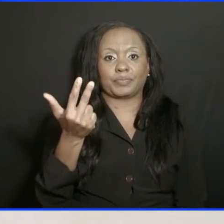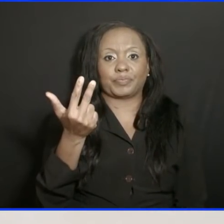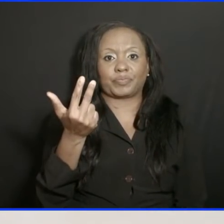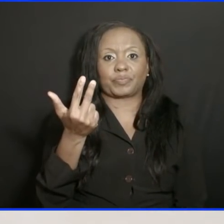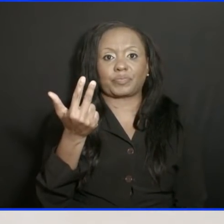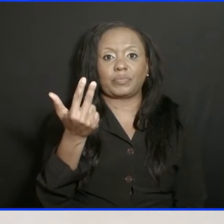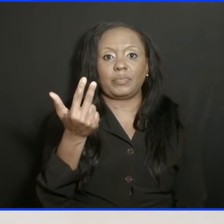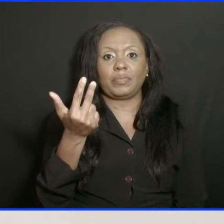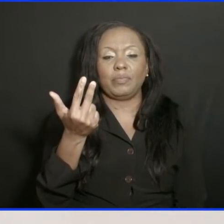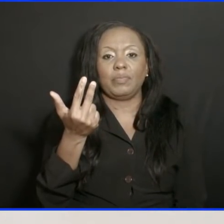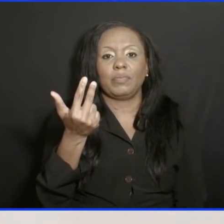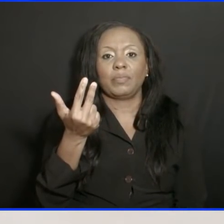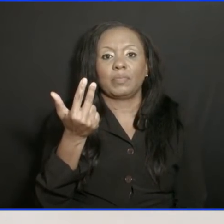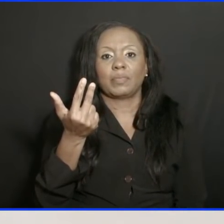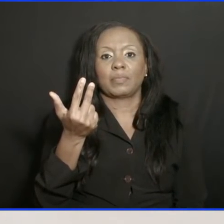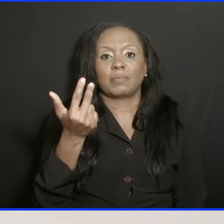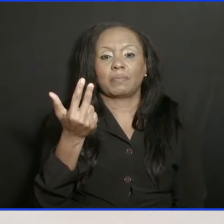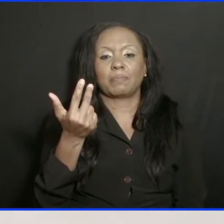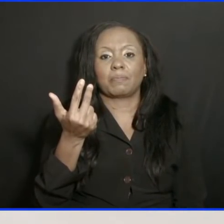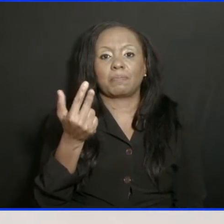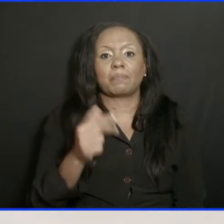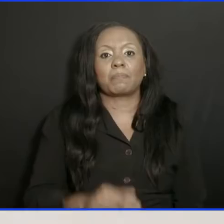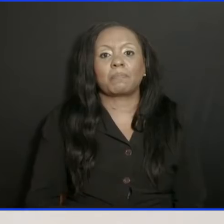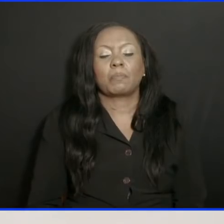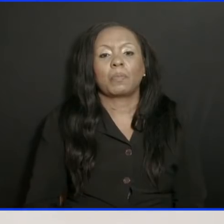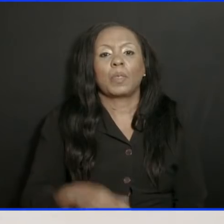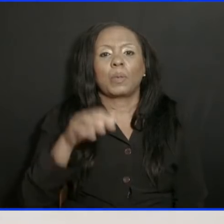the million mark with